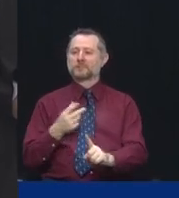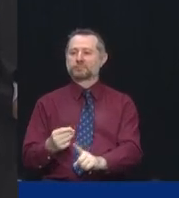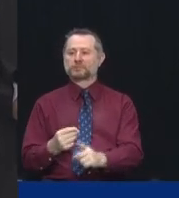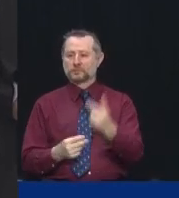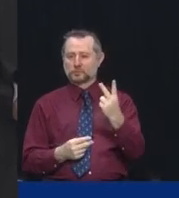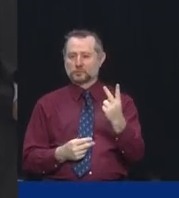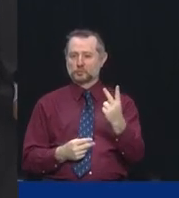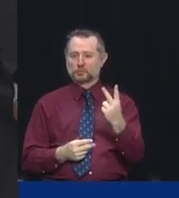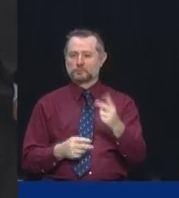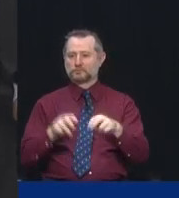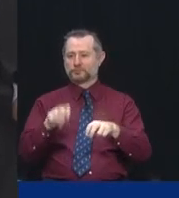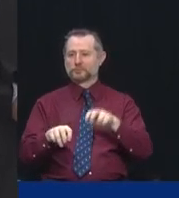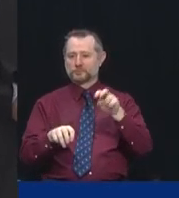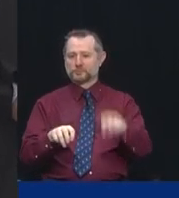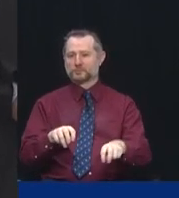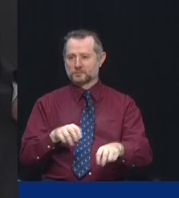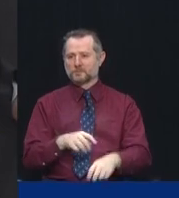for